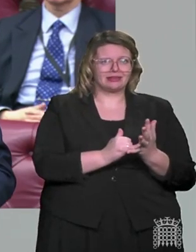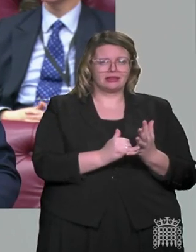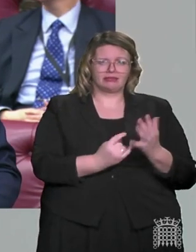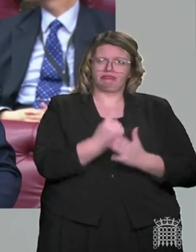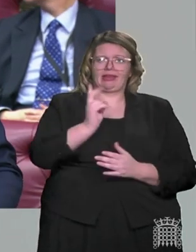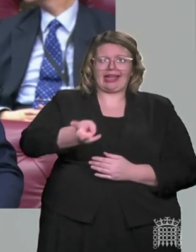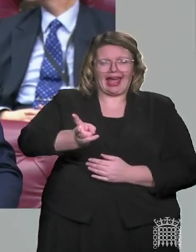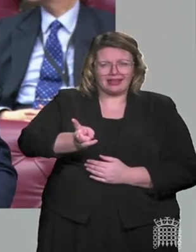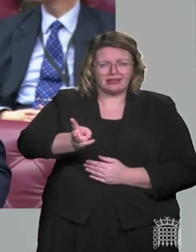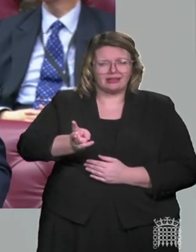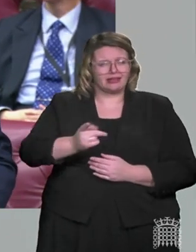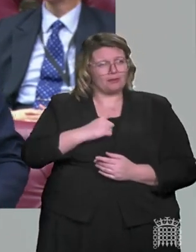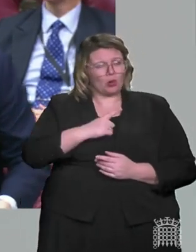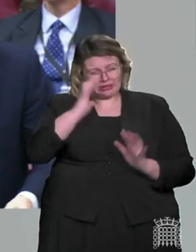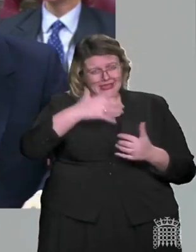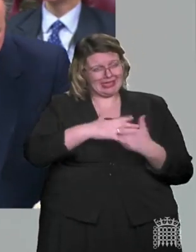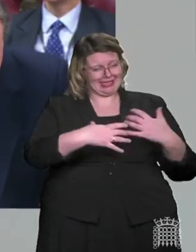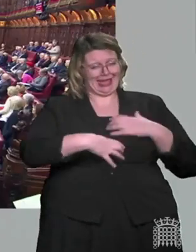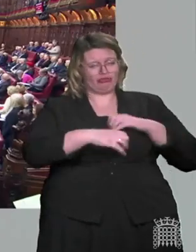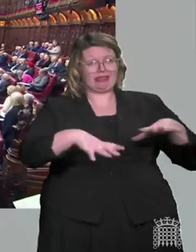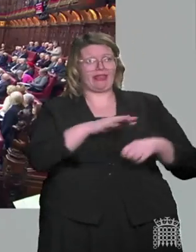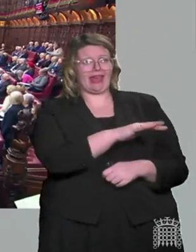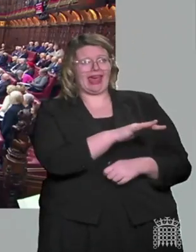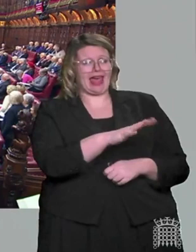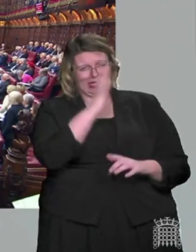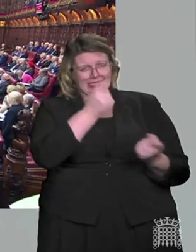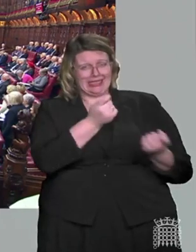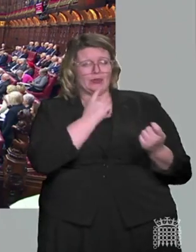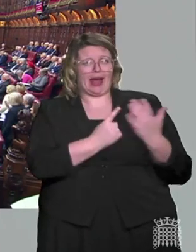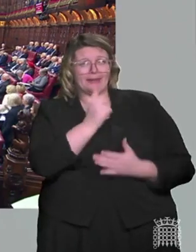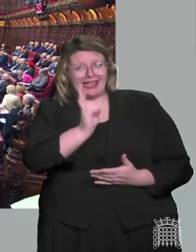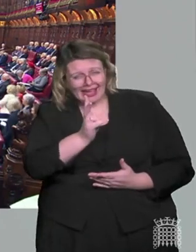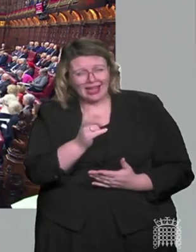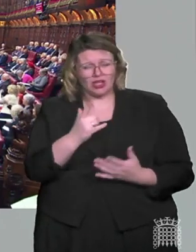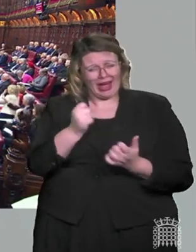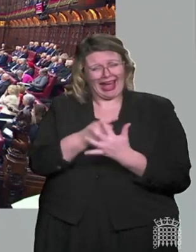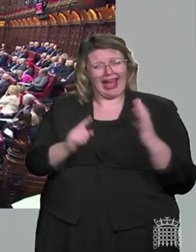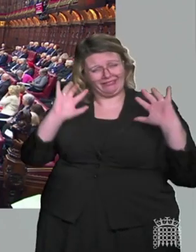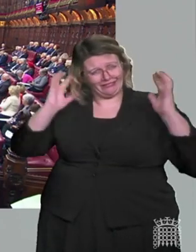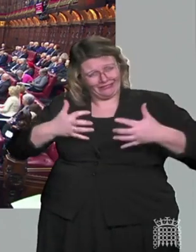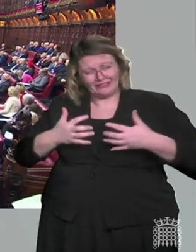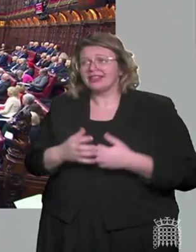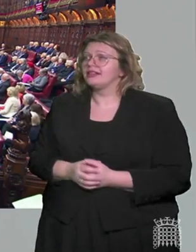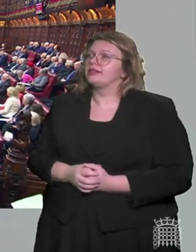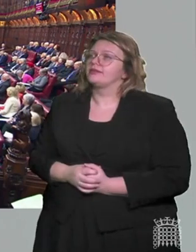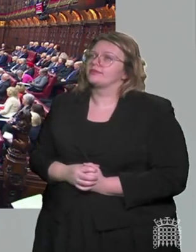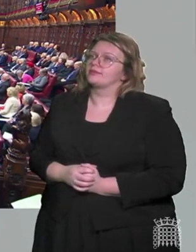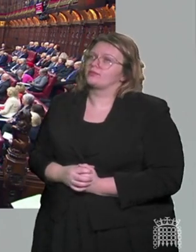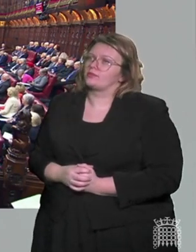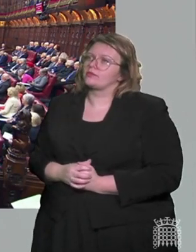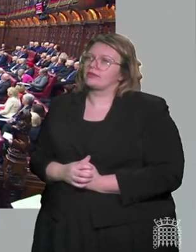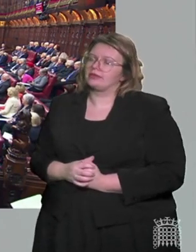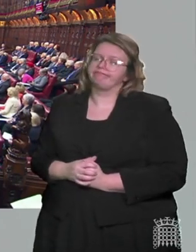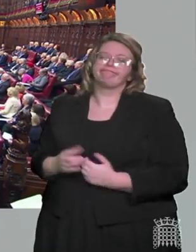and the infrastructure of terror is taken down? My Lords, alongside medical aid, thank you. My